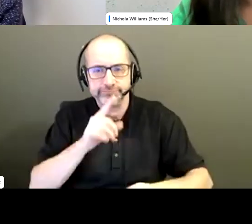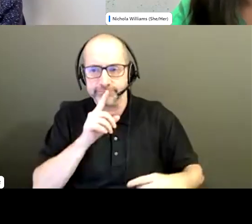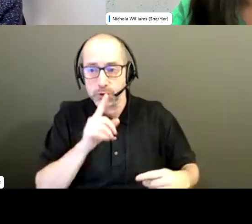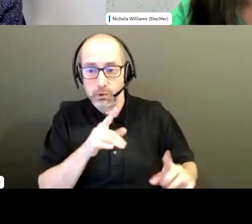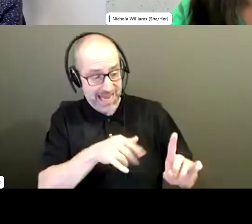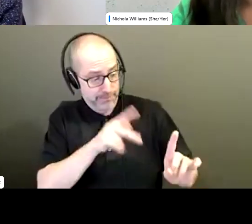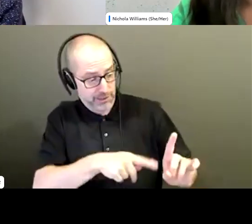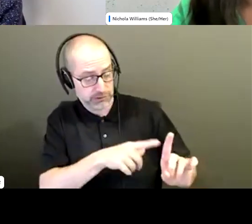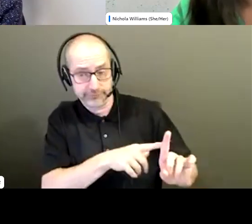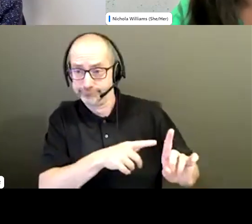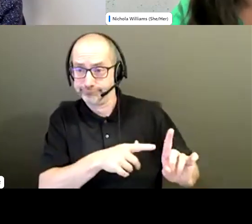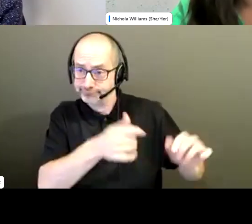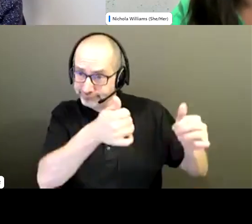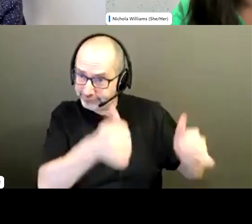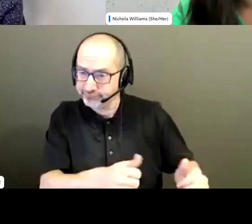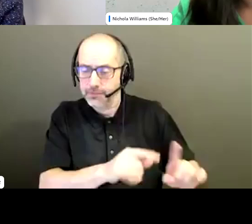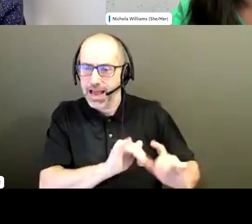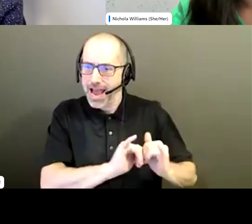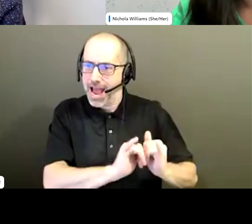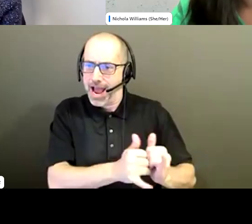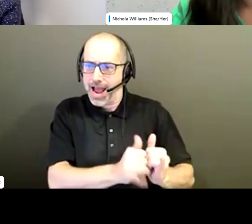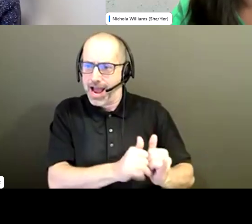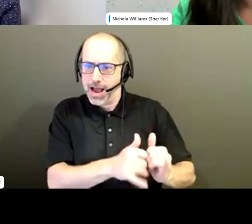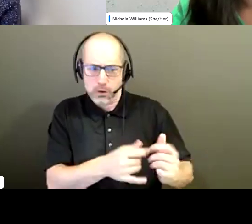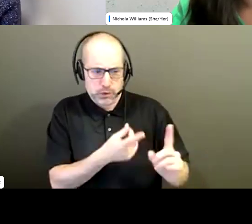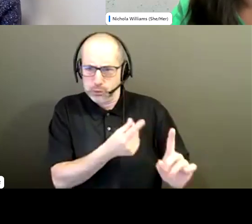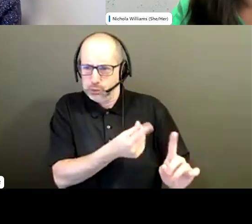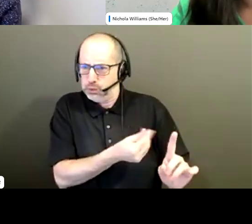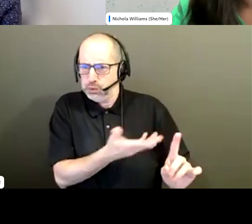these situations? And Rayanne, please jump in if you want to add something as well.